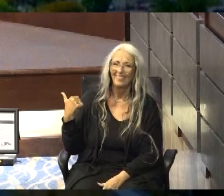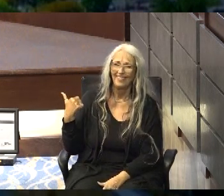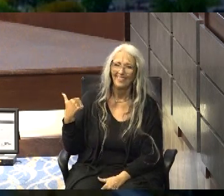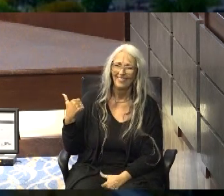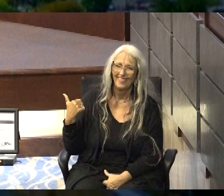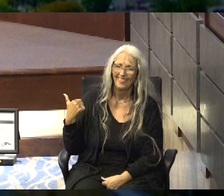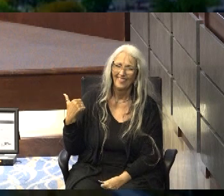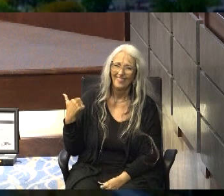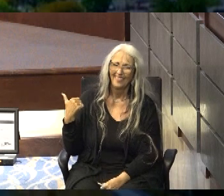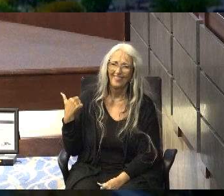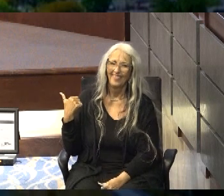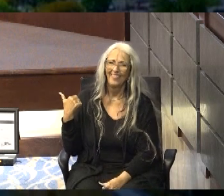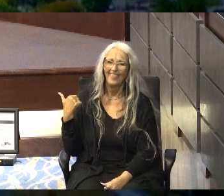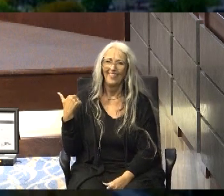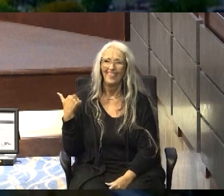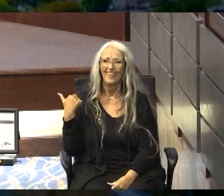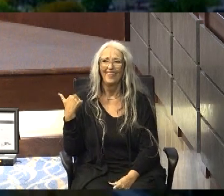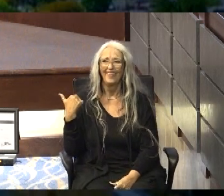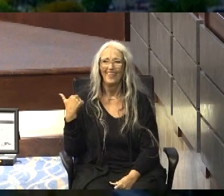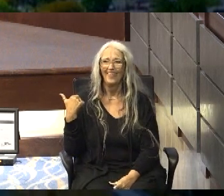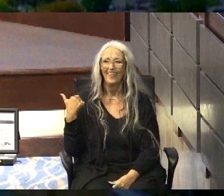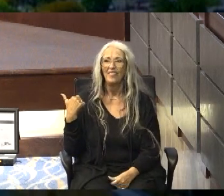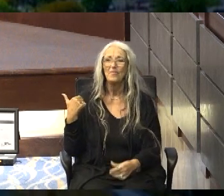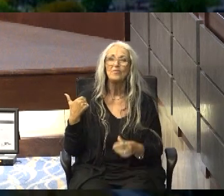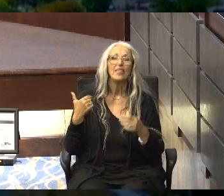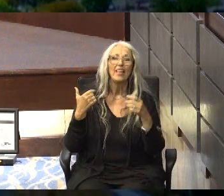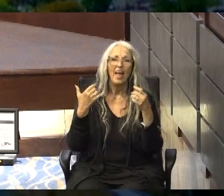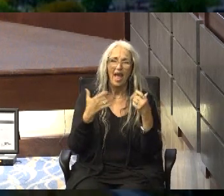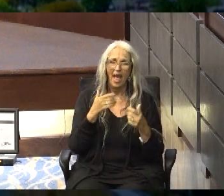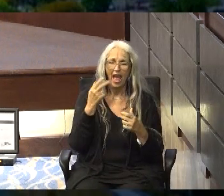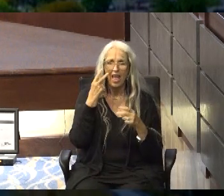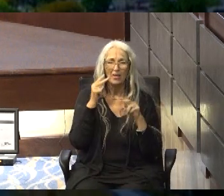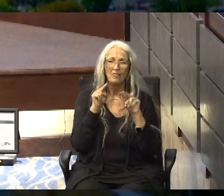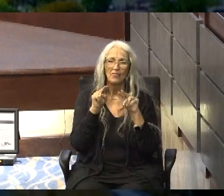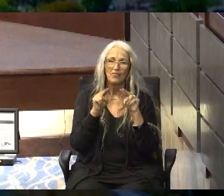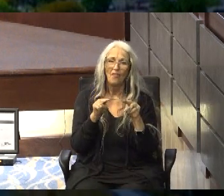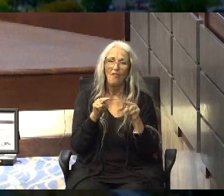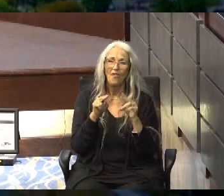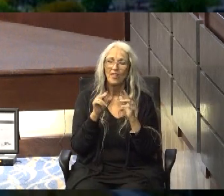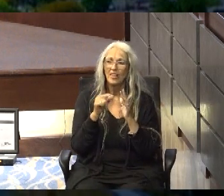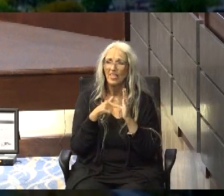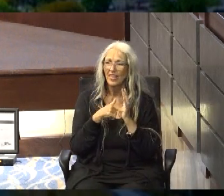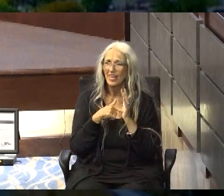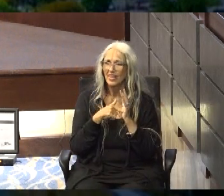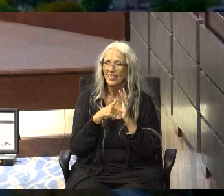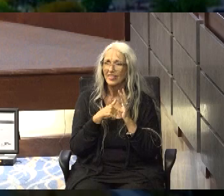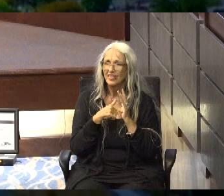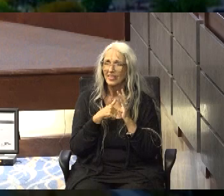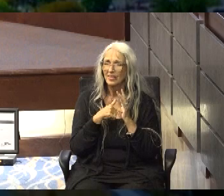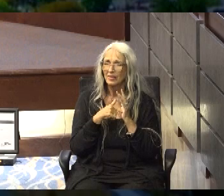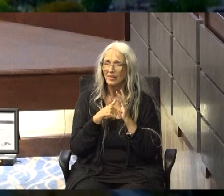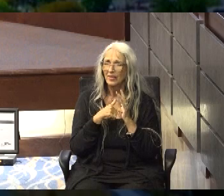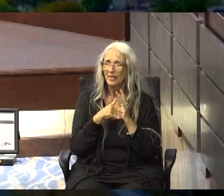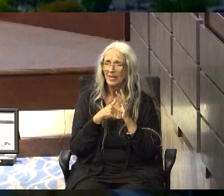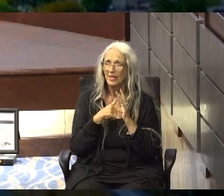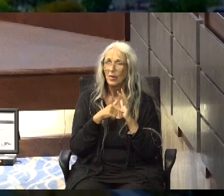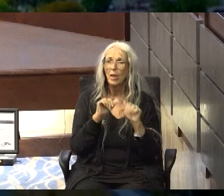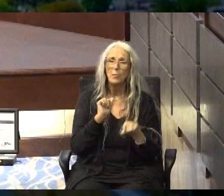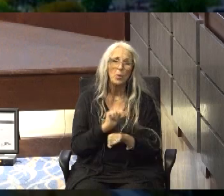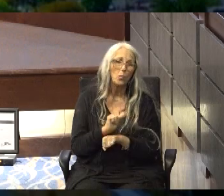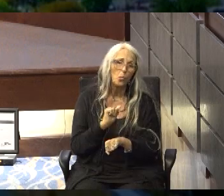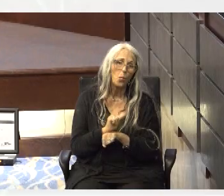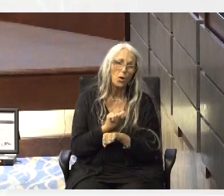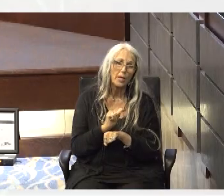born. That's where we're at, and so I look forward, this team and beyond the group that's at the table have been working